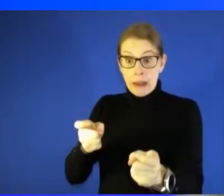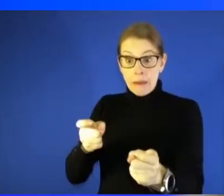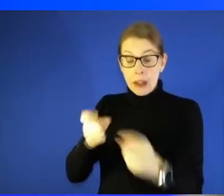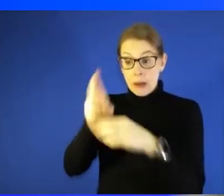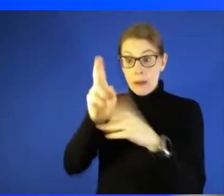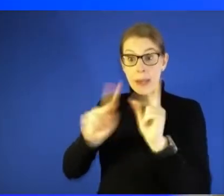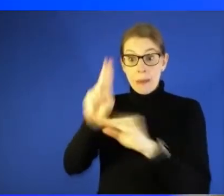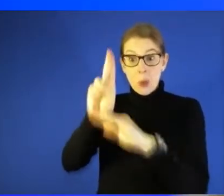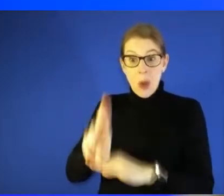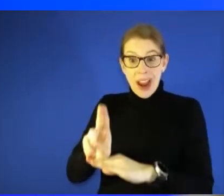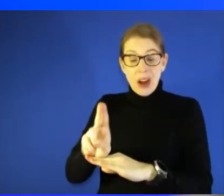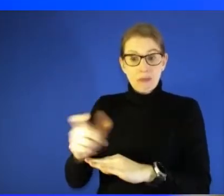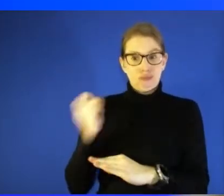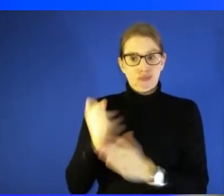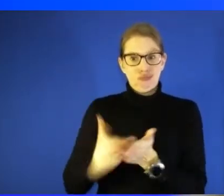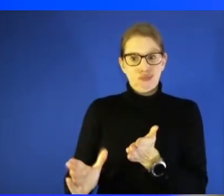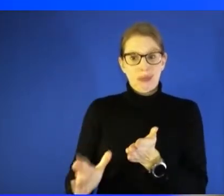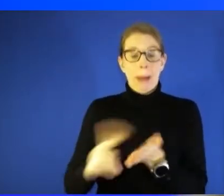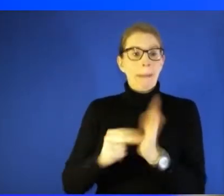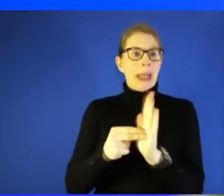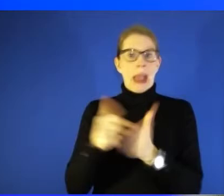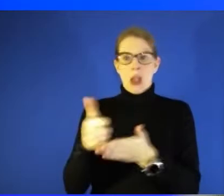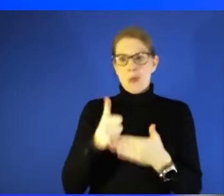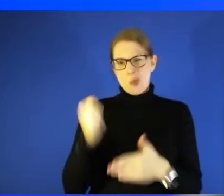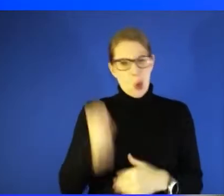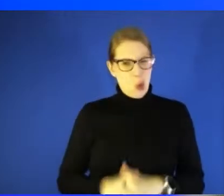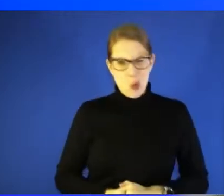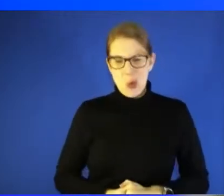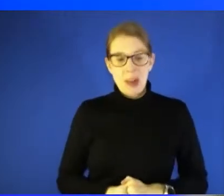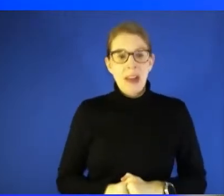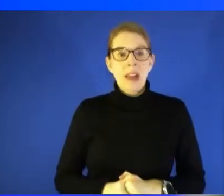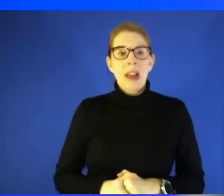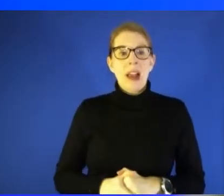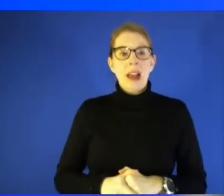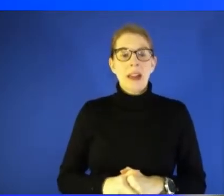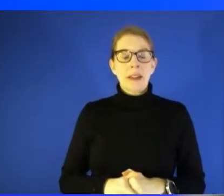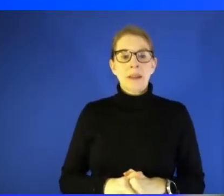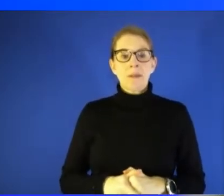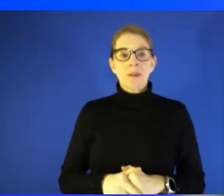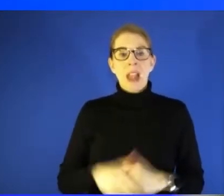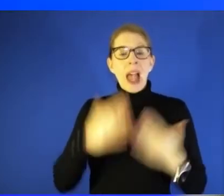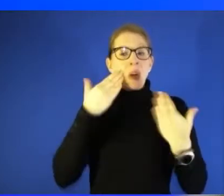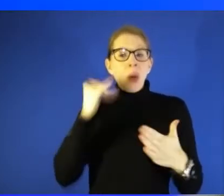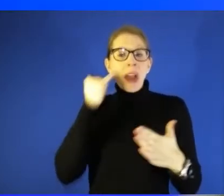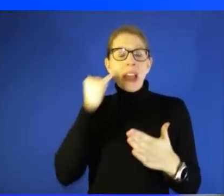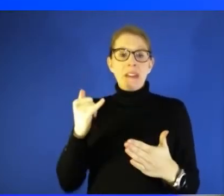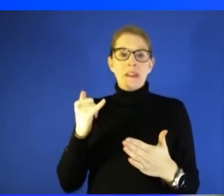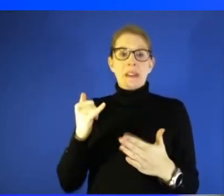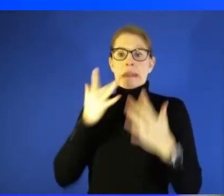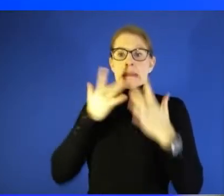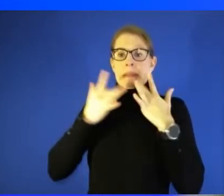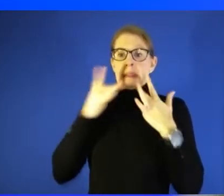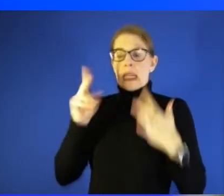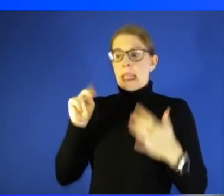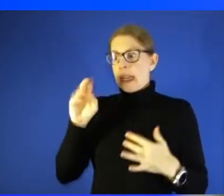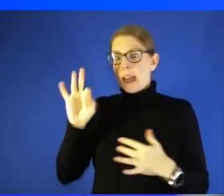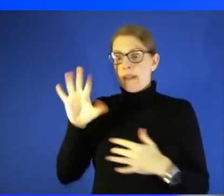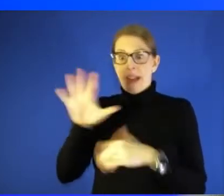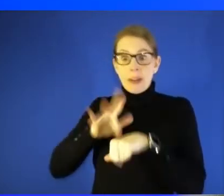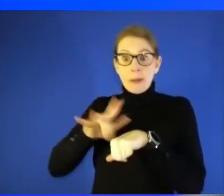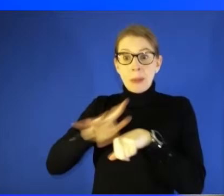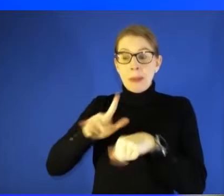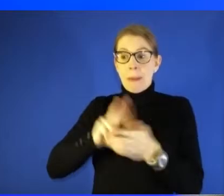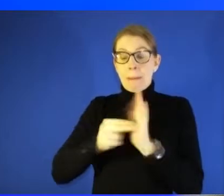So if I don't know that lack of availability has been driving the masking practices in the